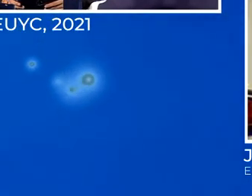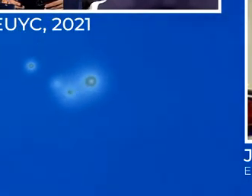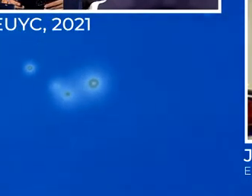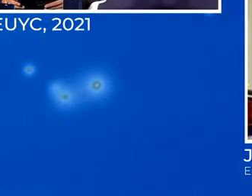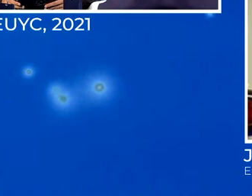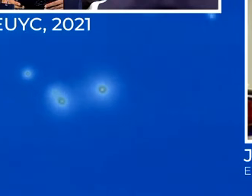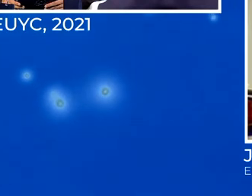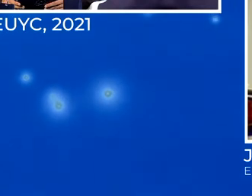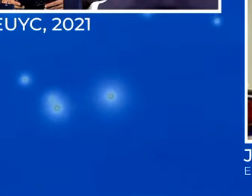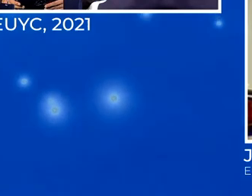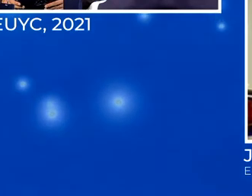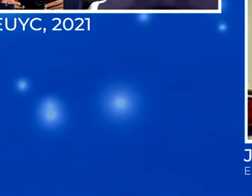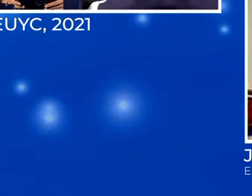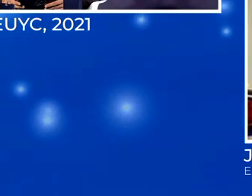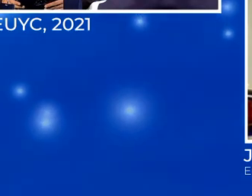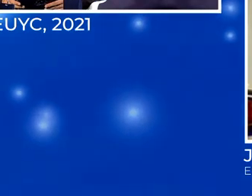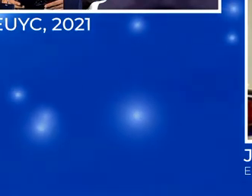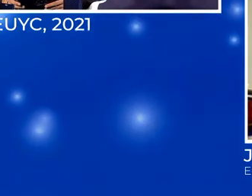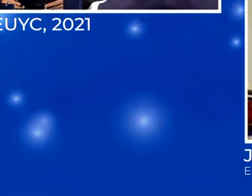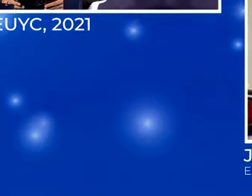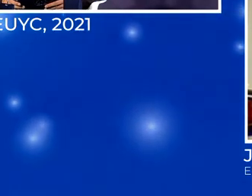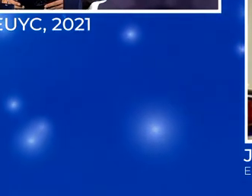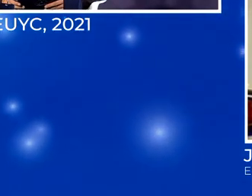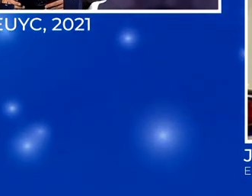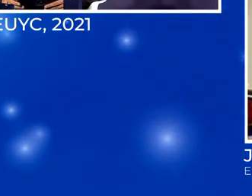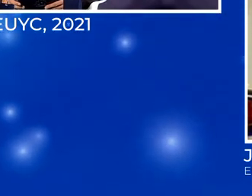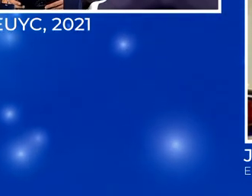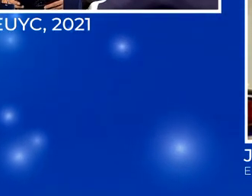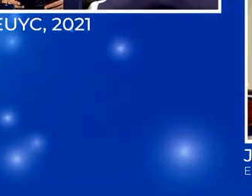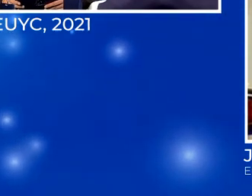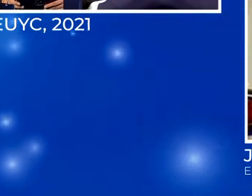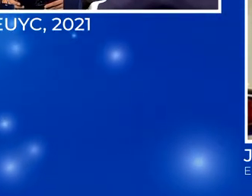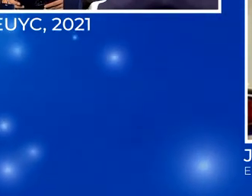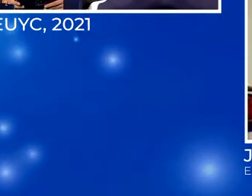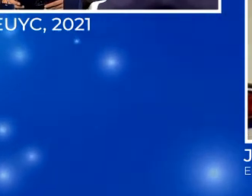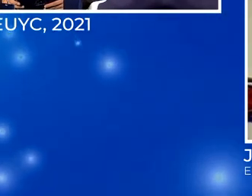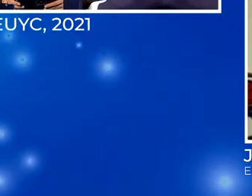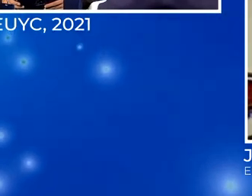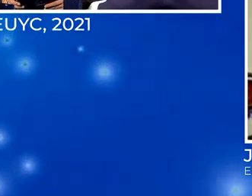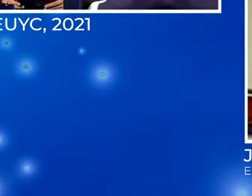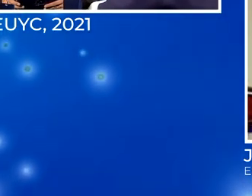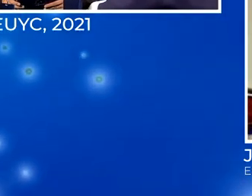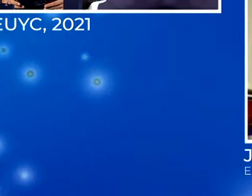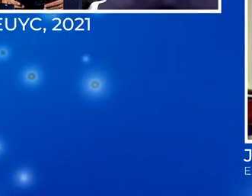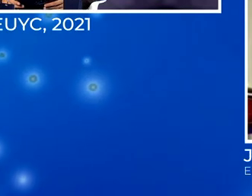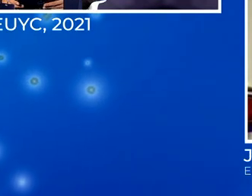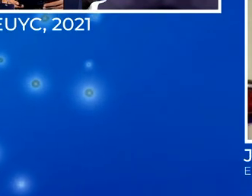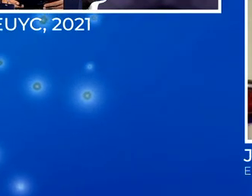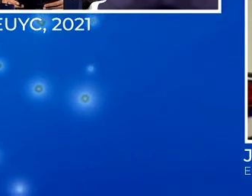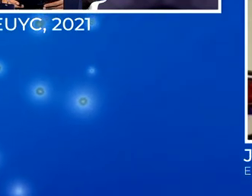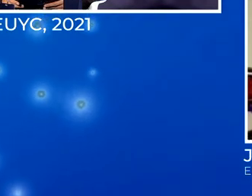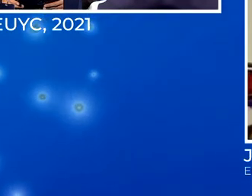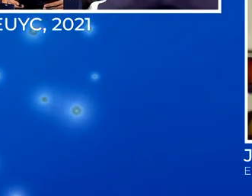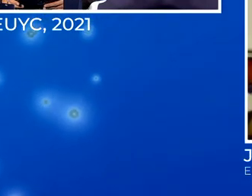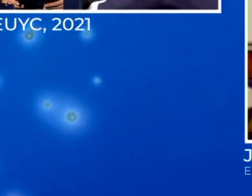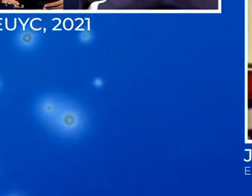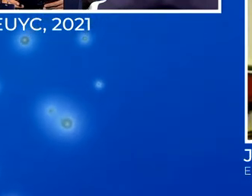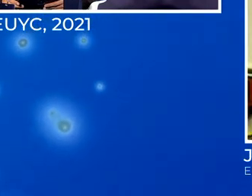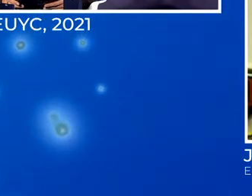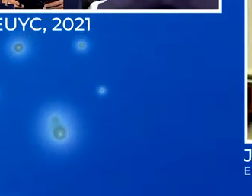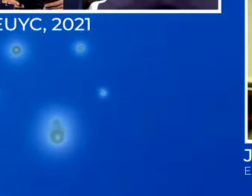responsible to follow the Youth Dialogue and the implementation of the LUK Dialogue itself. We